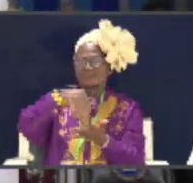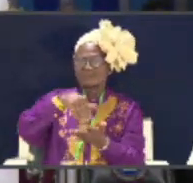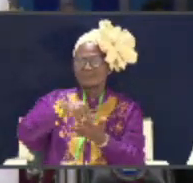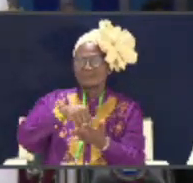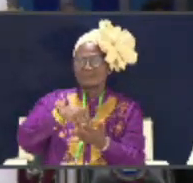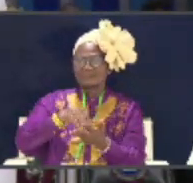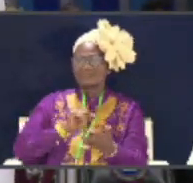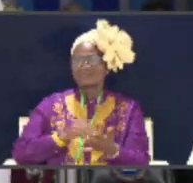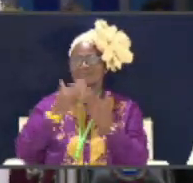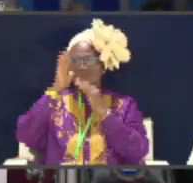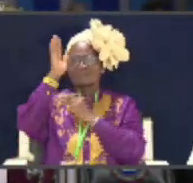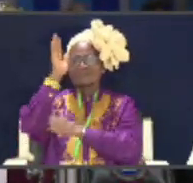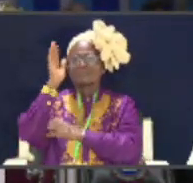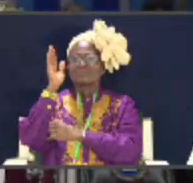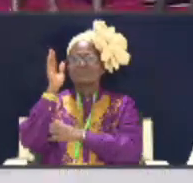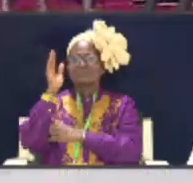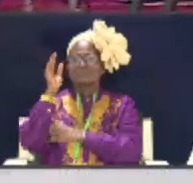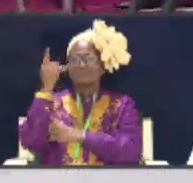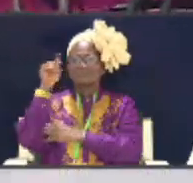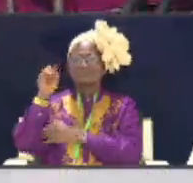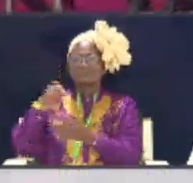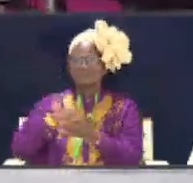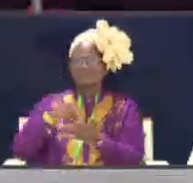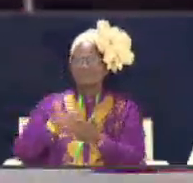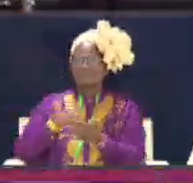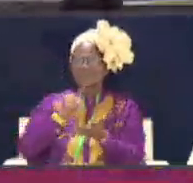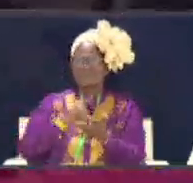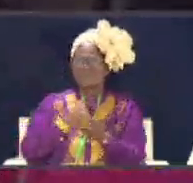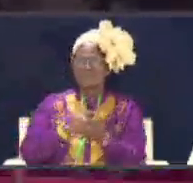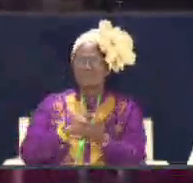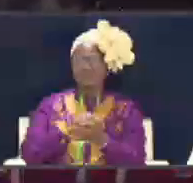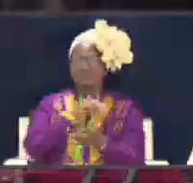I thank God for the doctors, the nurses, the midwives.